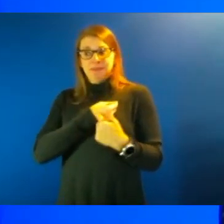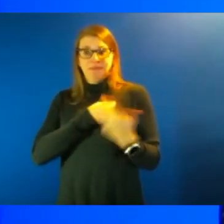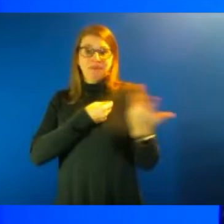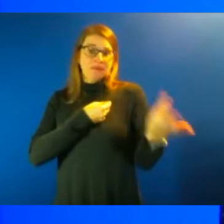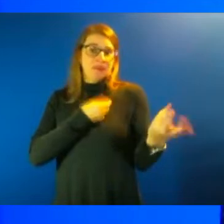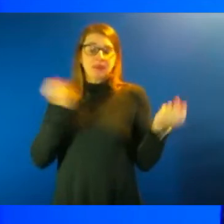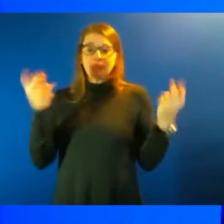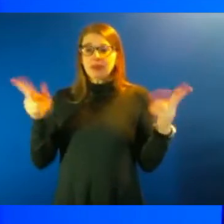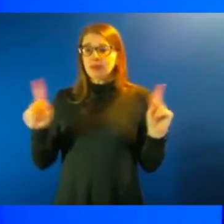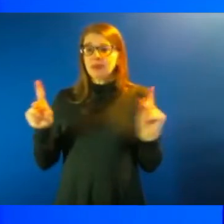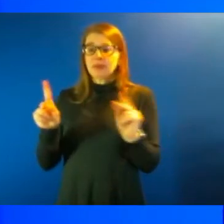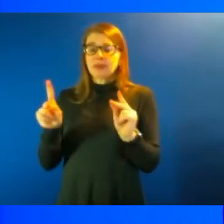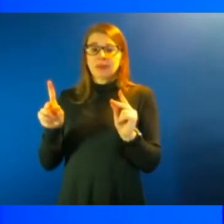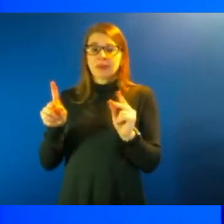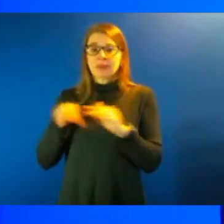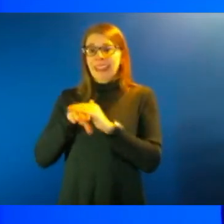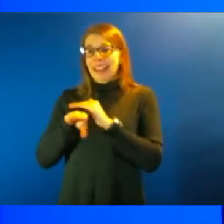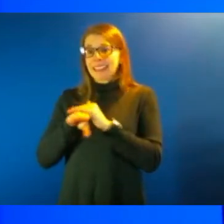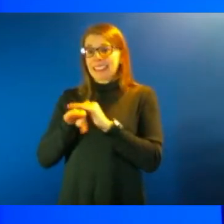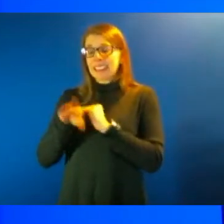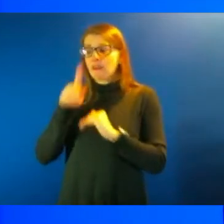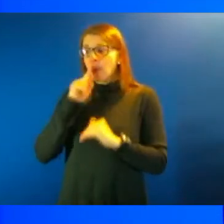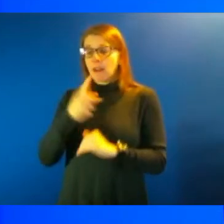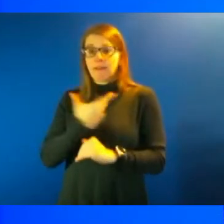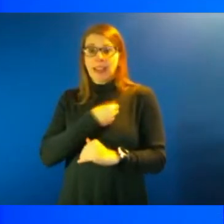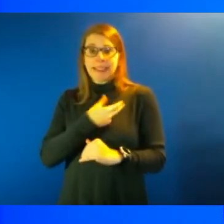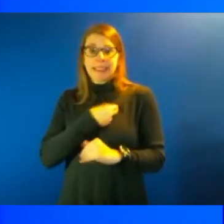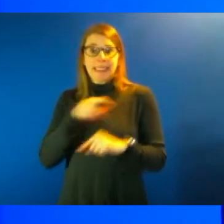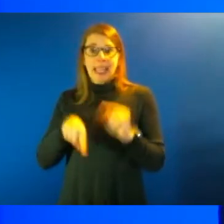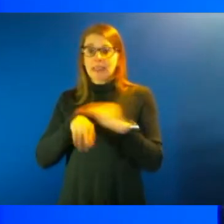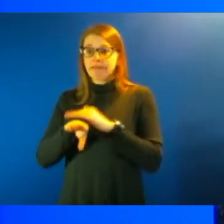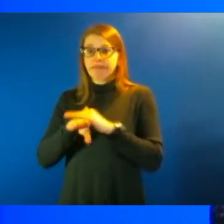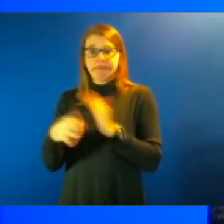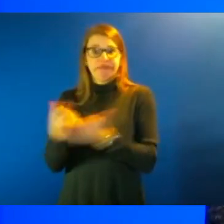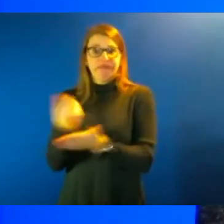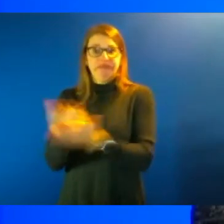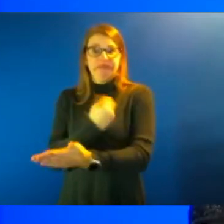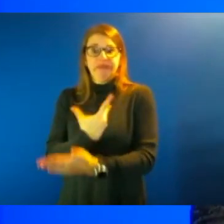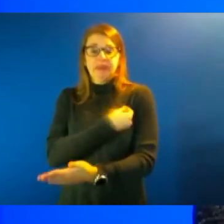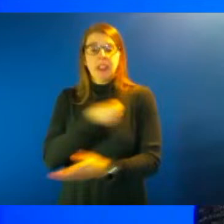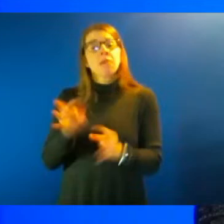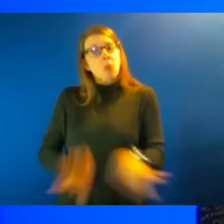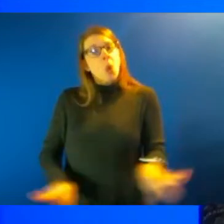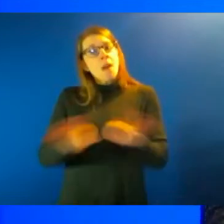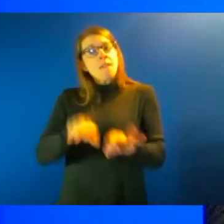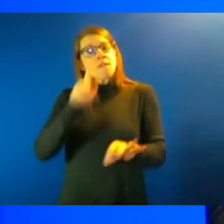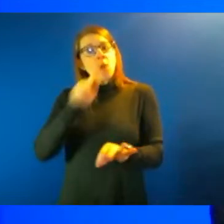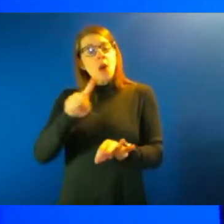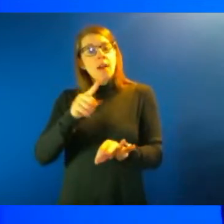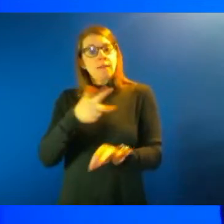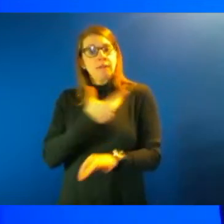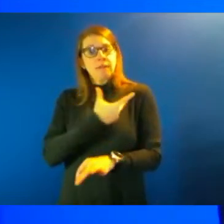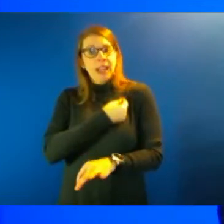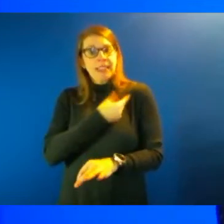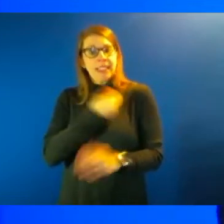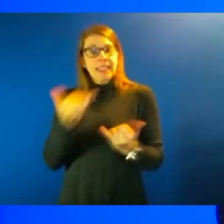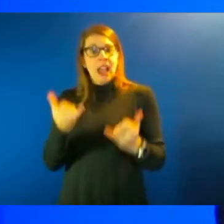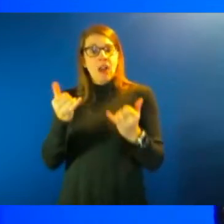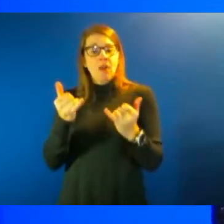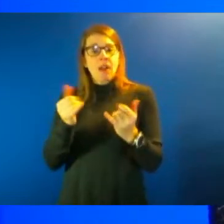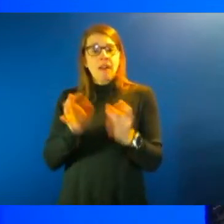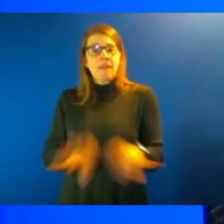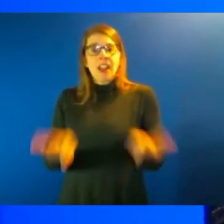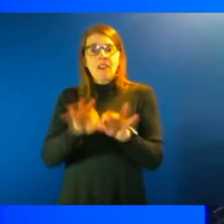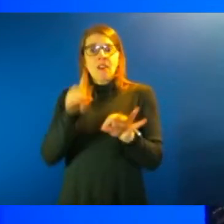have not been accessed for this vaccine. I know that Dr. Stites mentioned how important it is that vaccines are now available at your primary